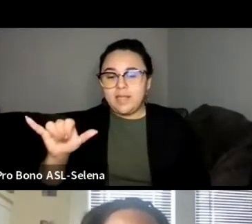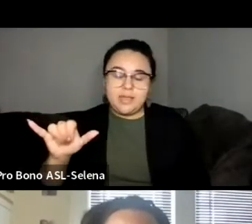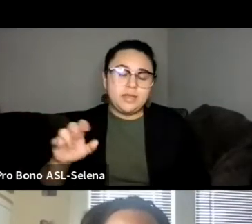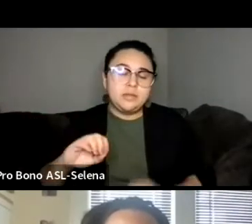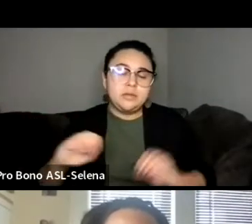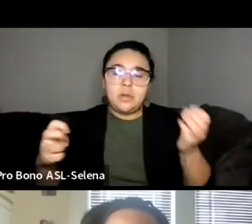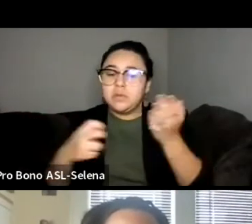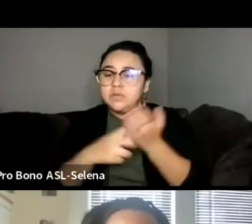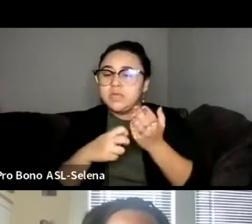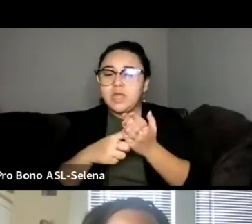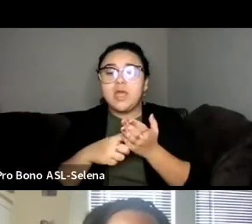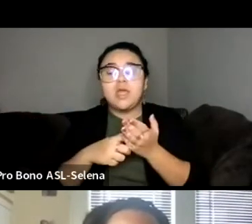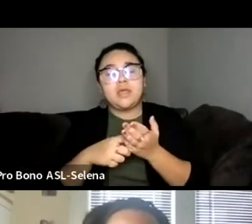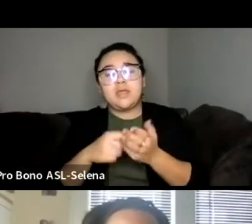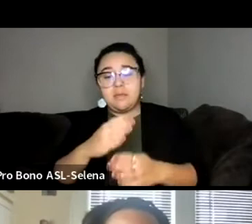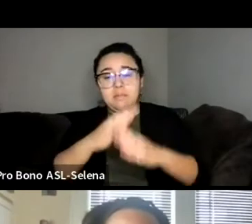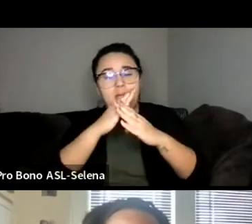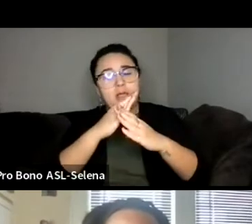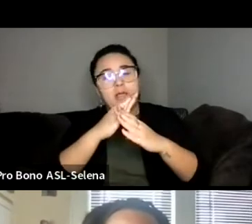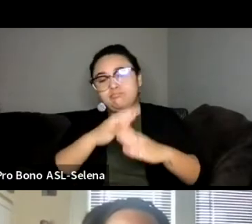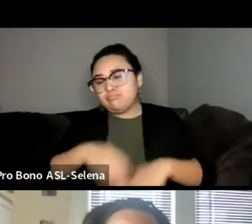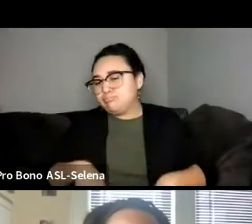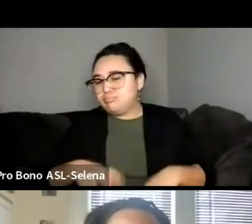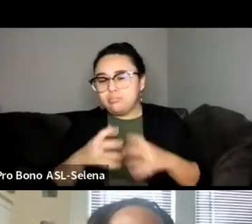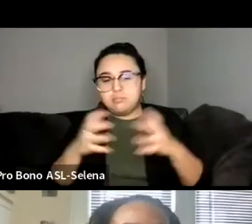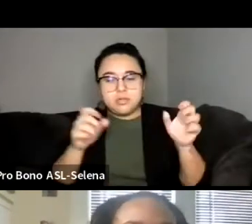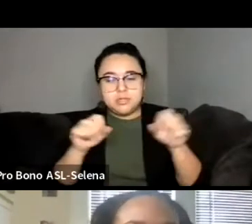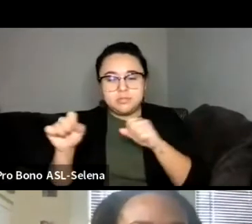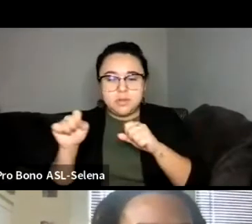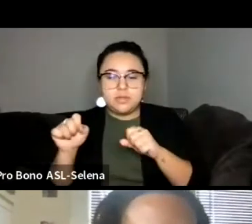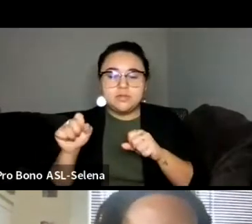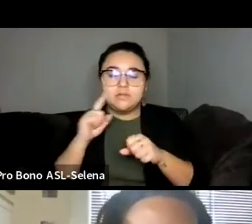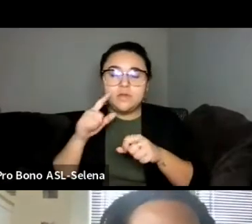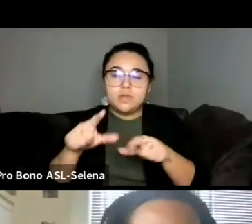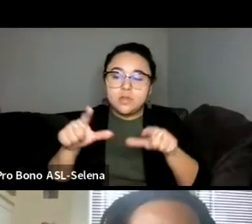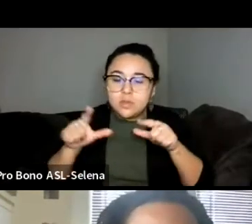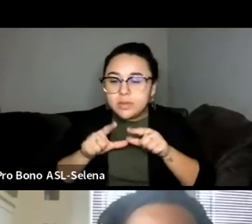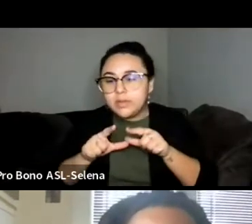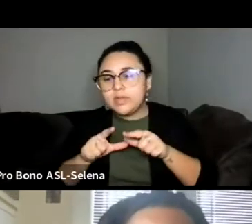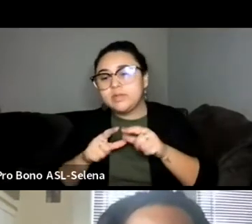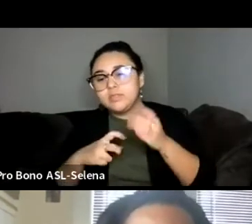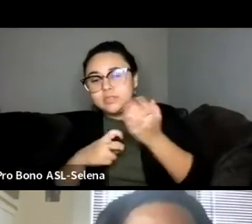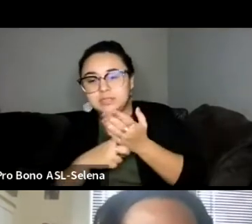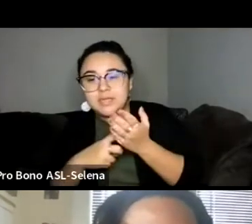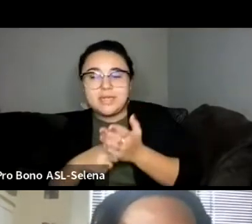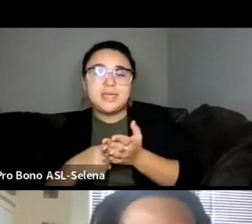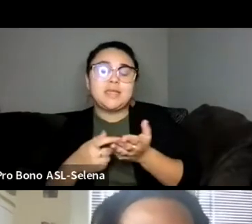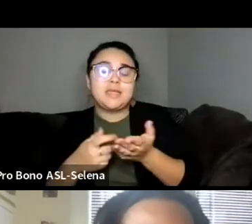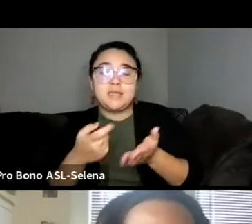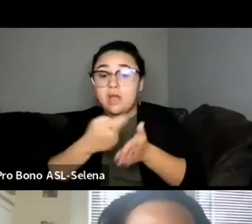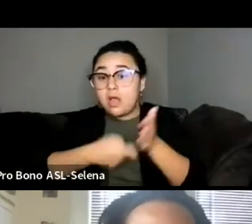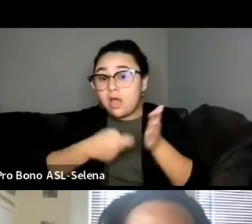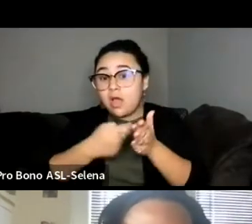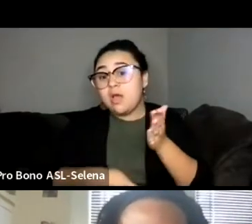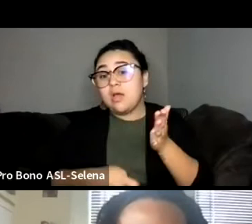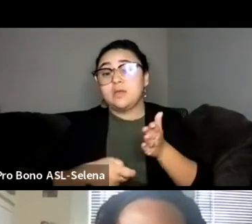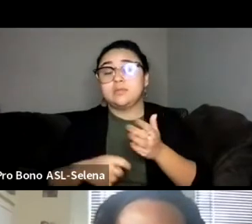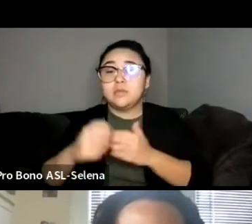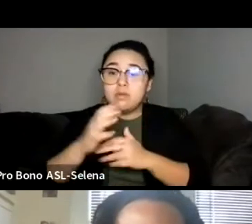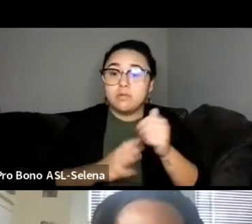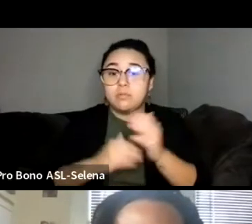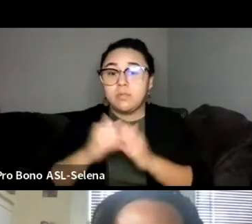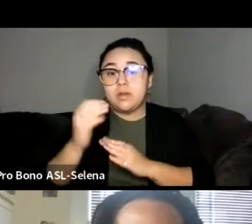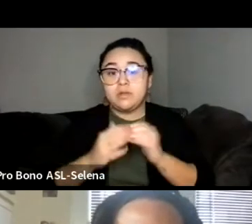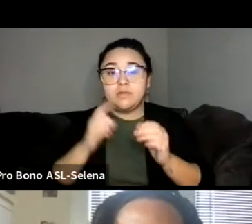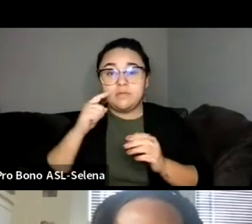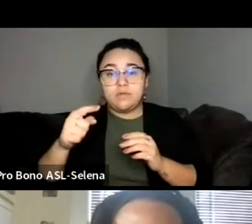bringing down as many barriers as we could as far as location and ticketing and kind of, and also comfortability in